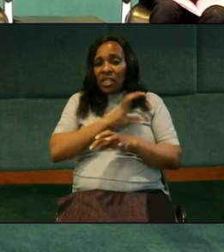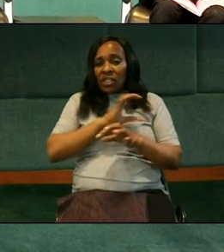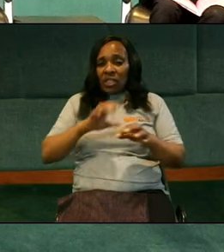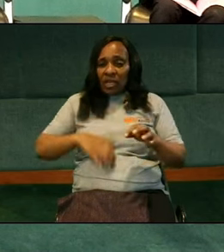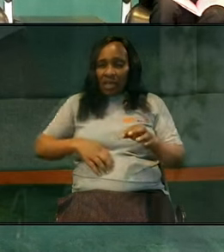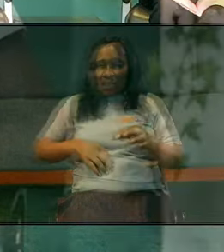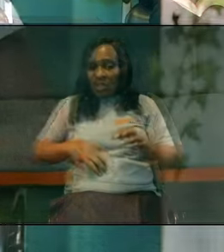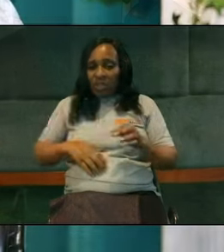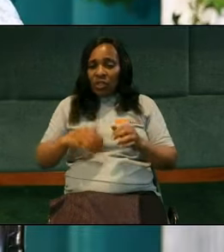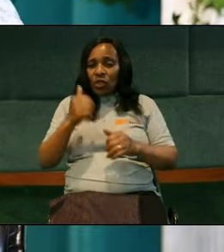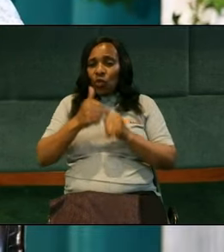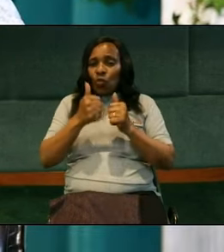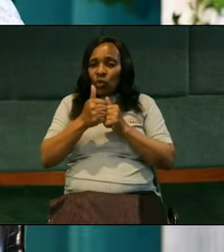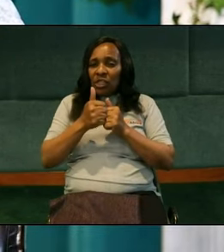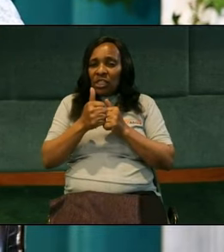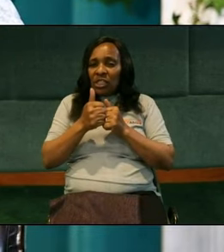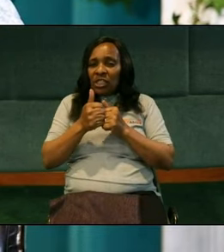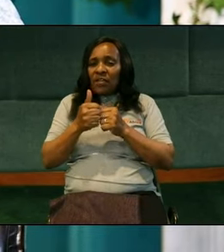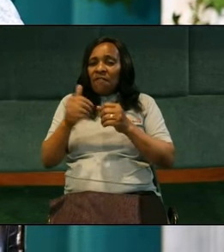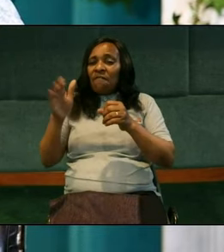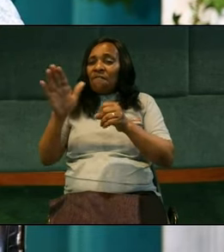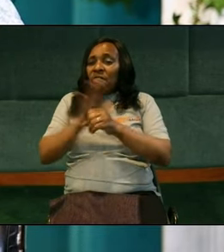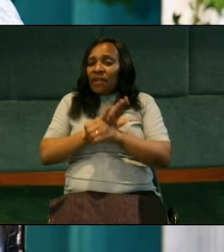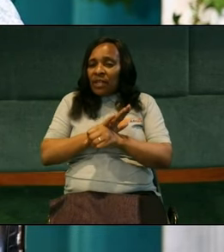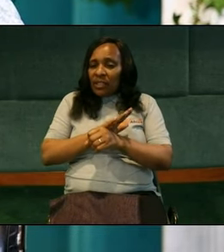but pride feels no need, and so